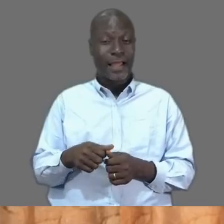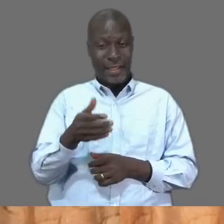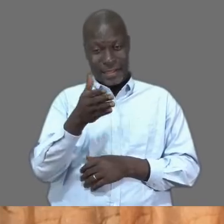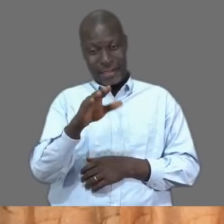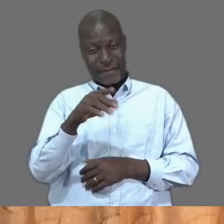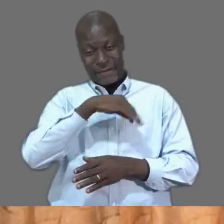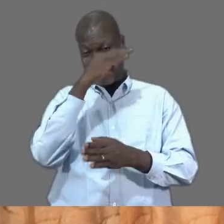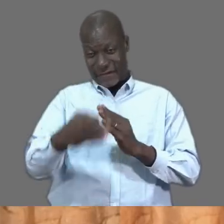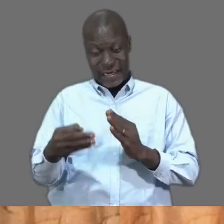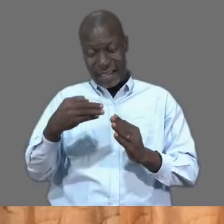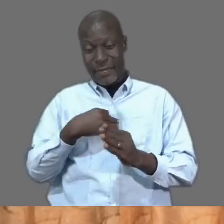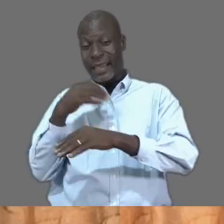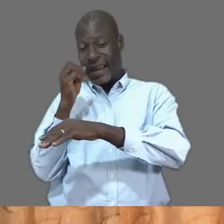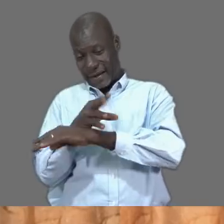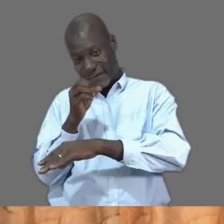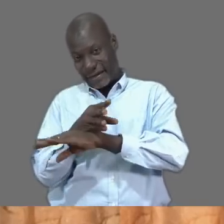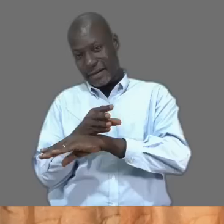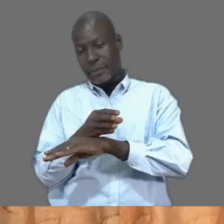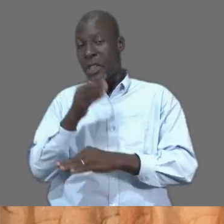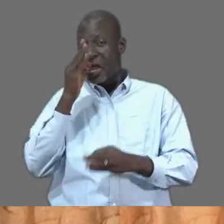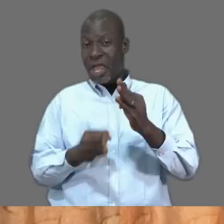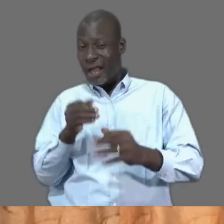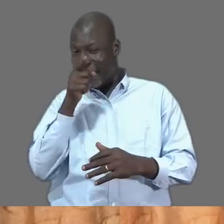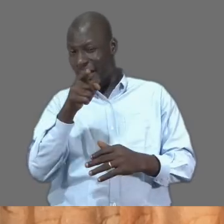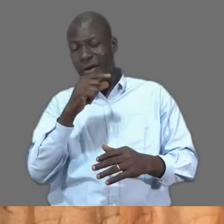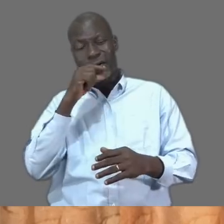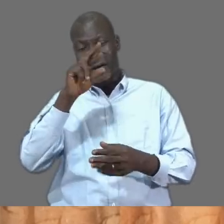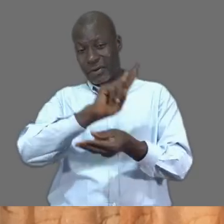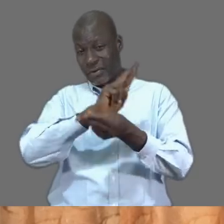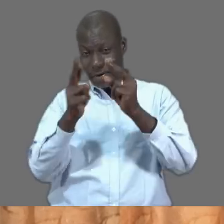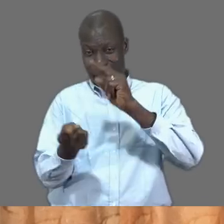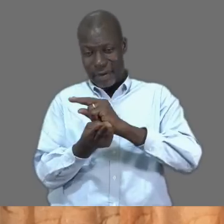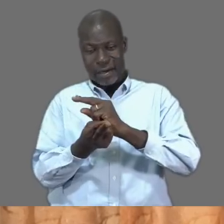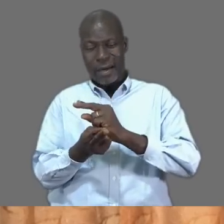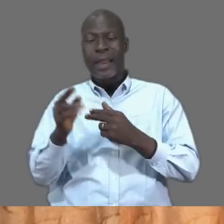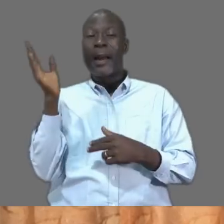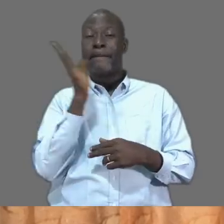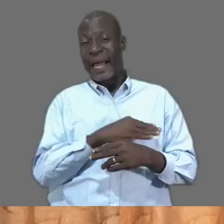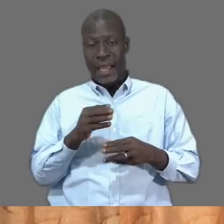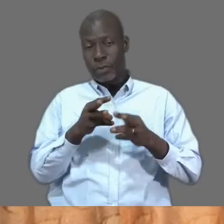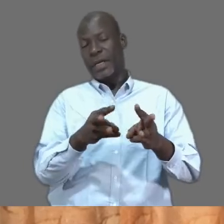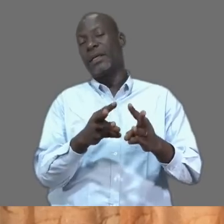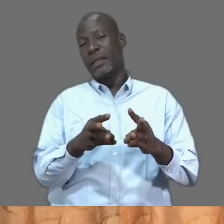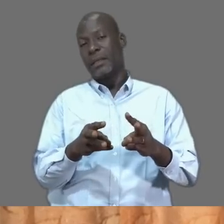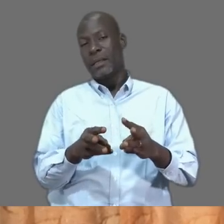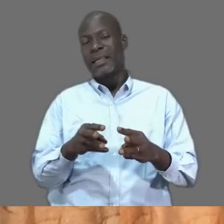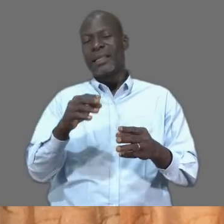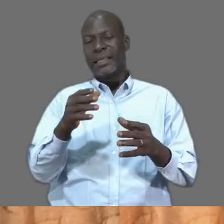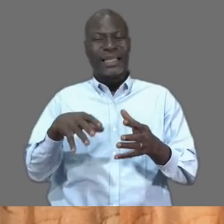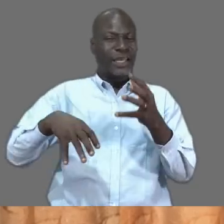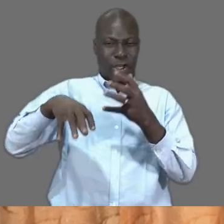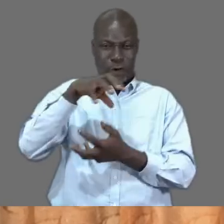ebra etwa to me ka kire ne se se wan hwe ye na wan sakra na dwen amfi na kwa amone ho se wo